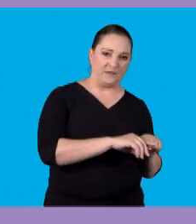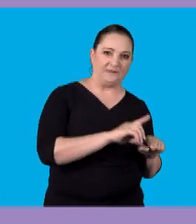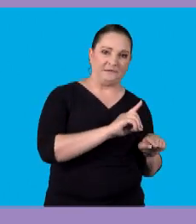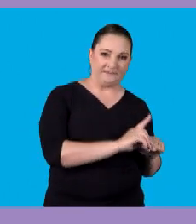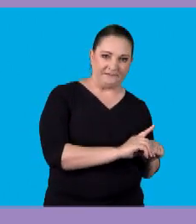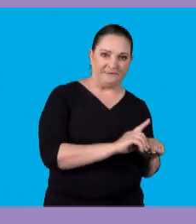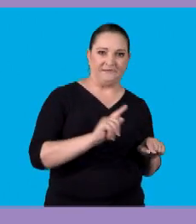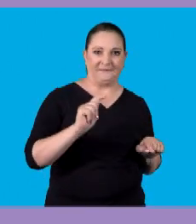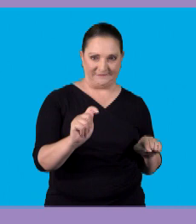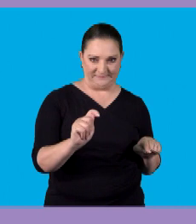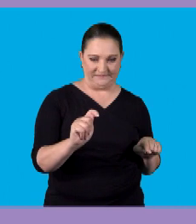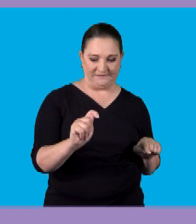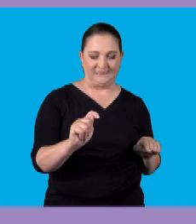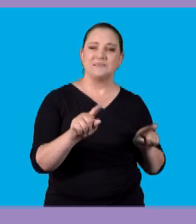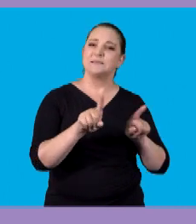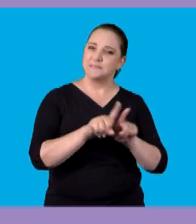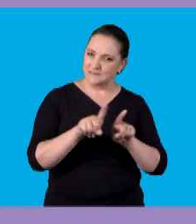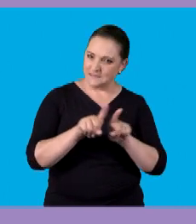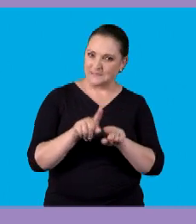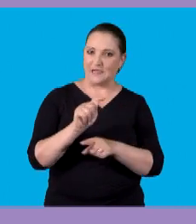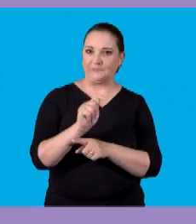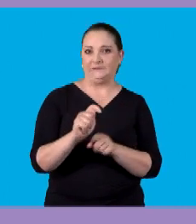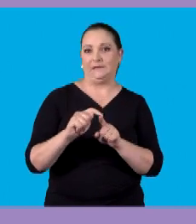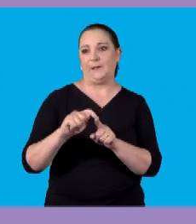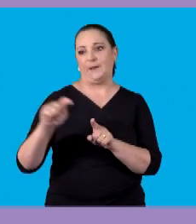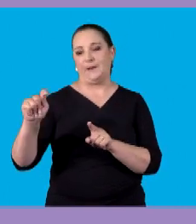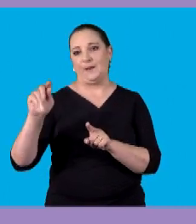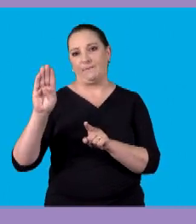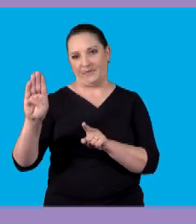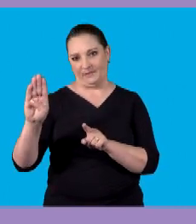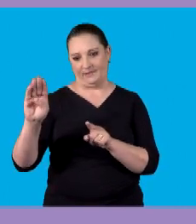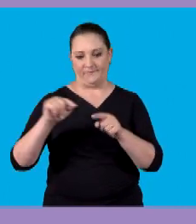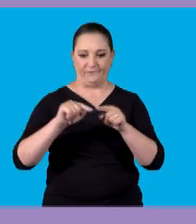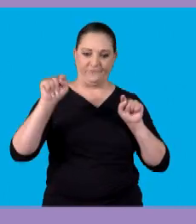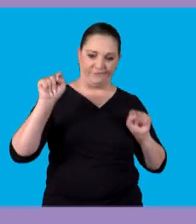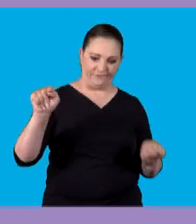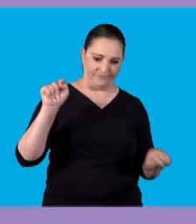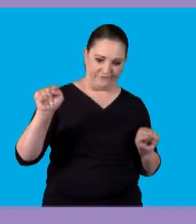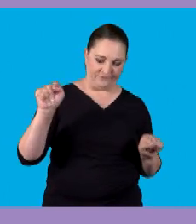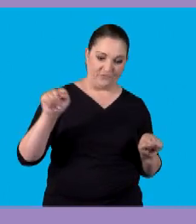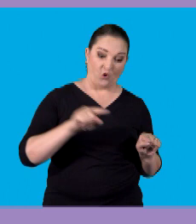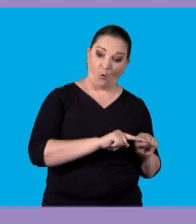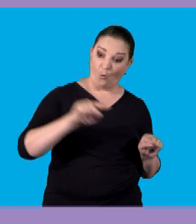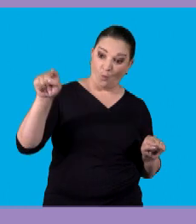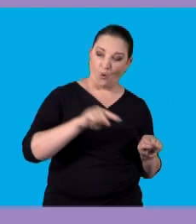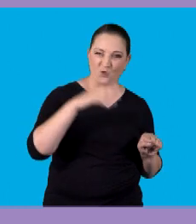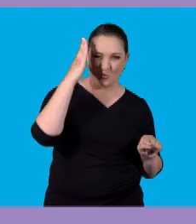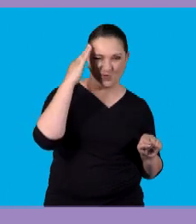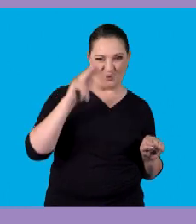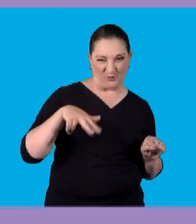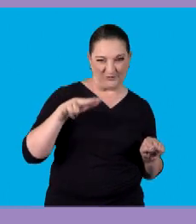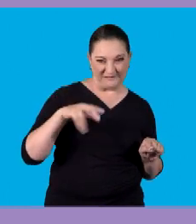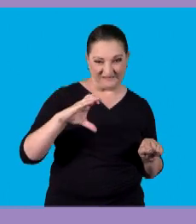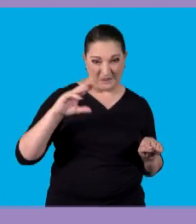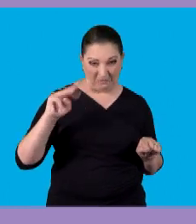DT is equals to the length of TB. And since the whole DB is equals